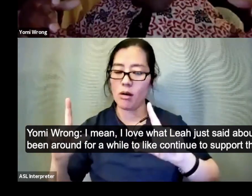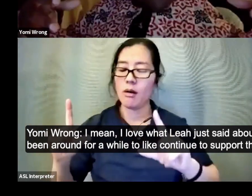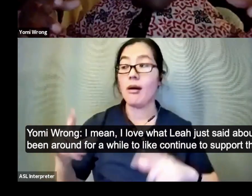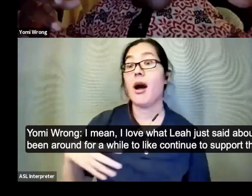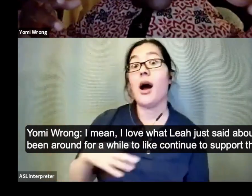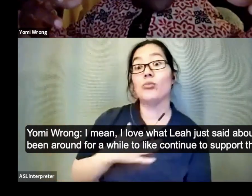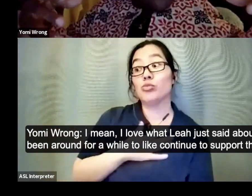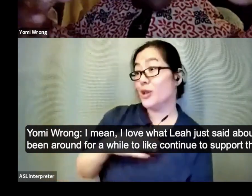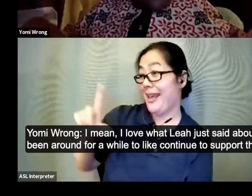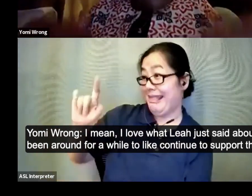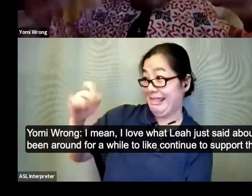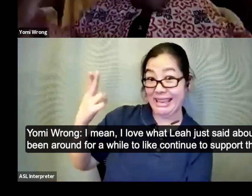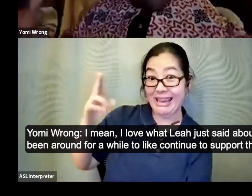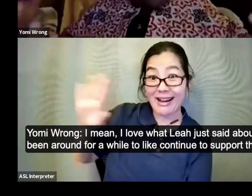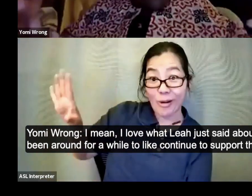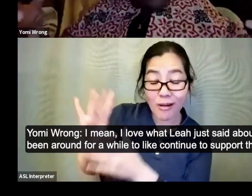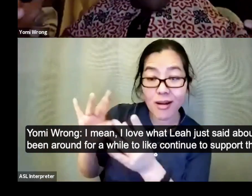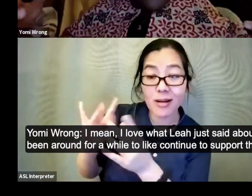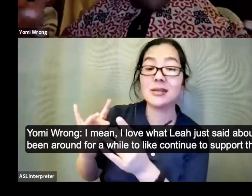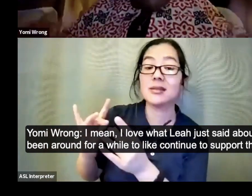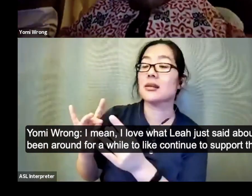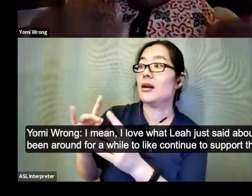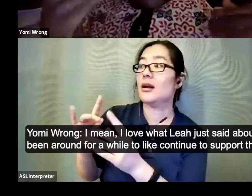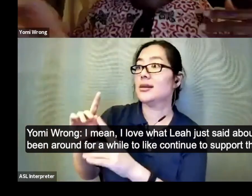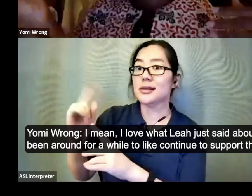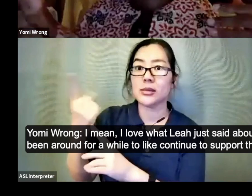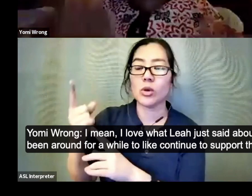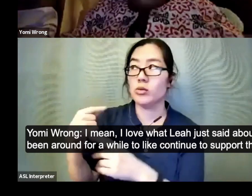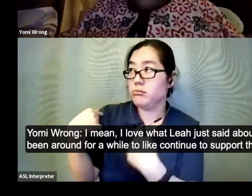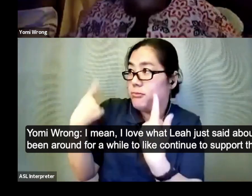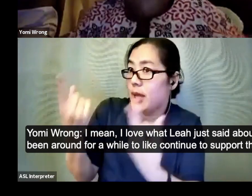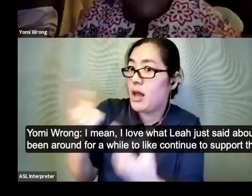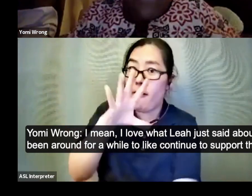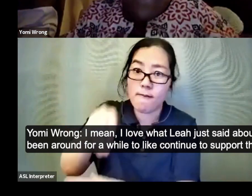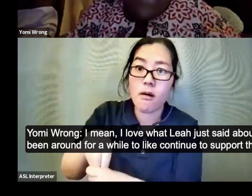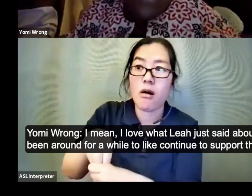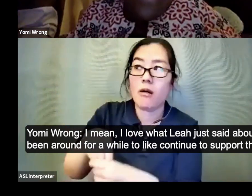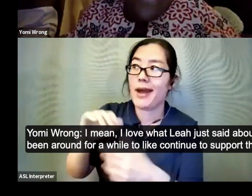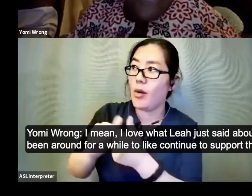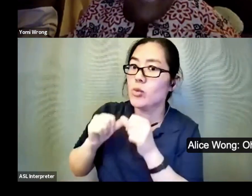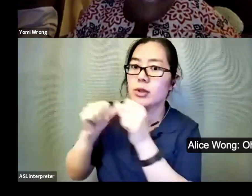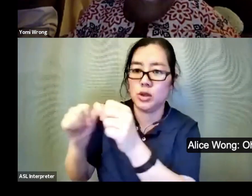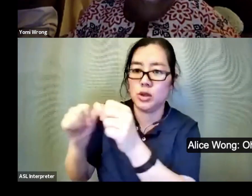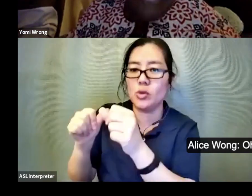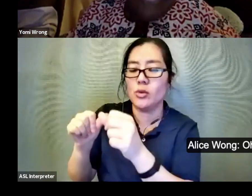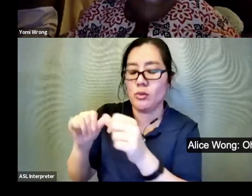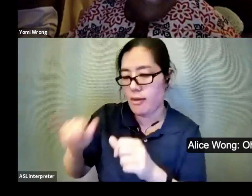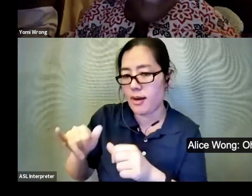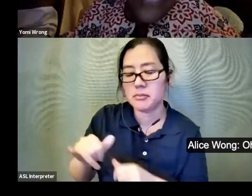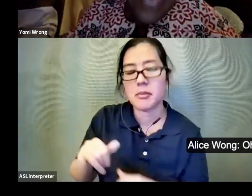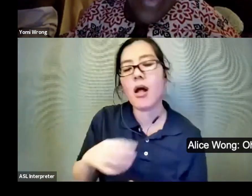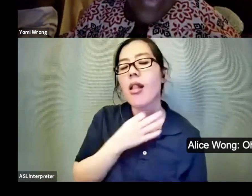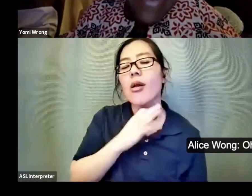who's been around for a while to like continue to support the movement, but I would love to hear your thoughts. Oh, thank you,